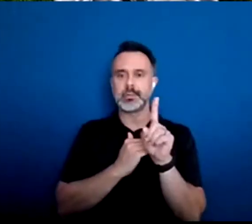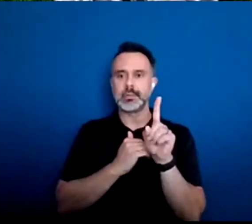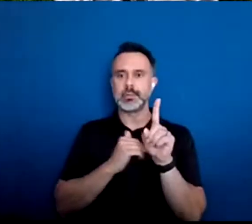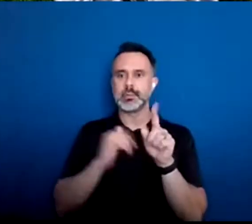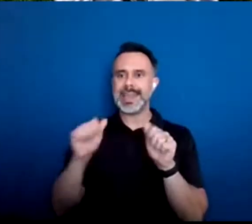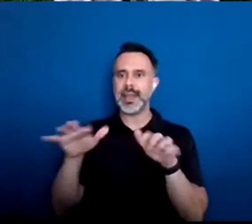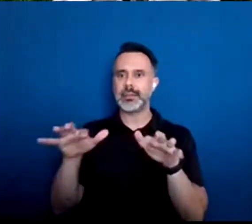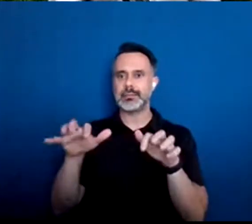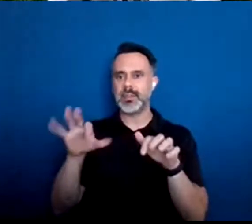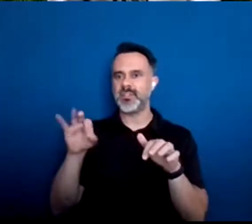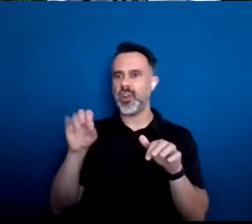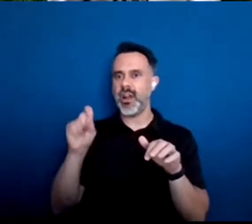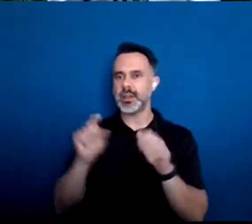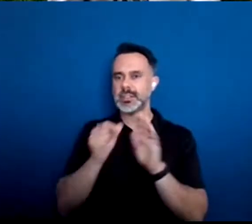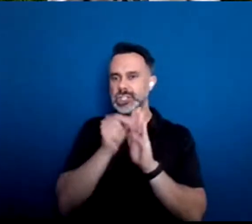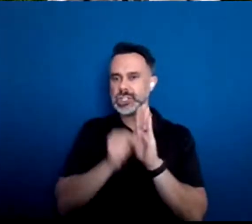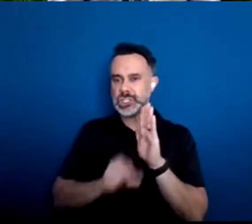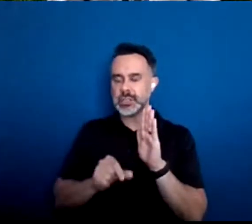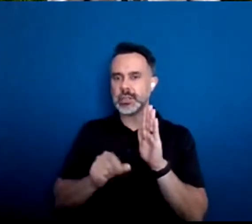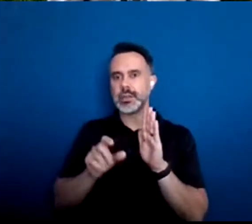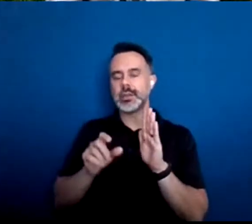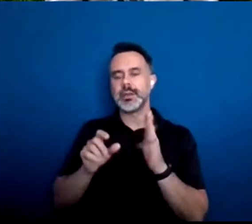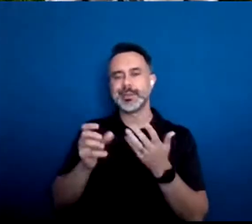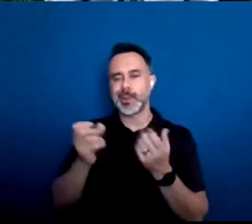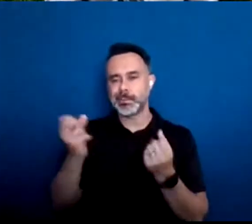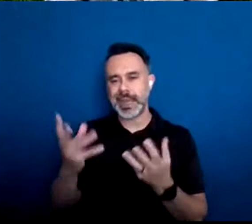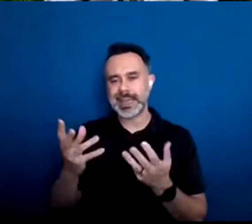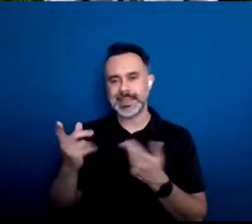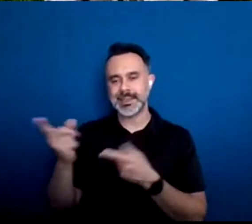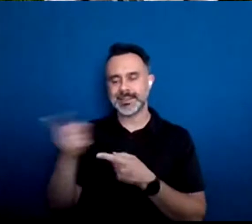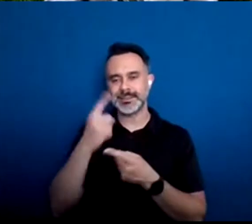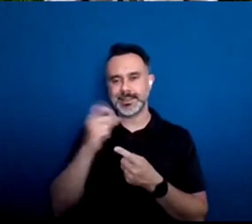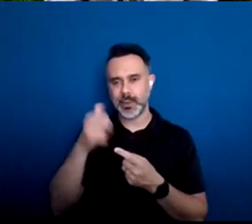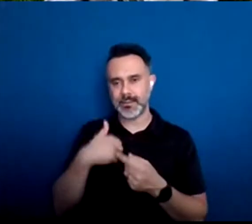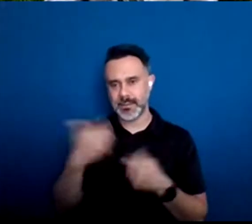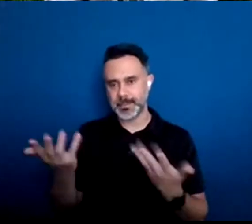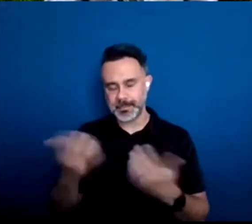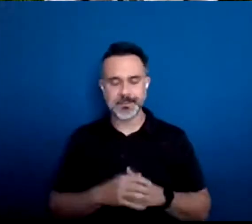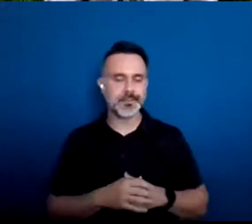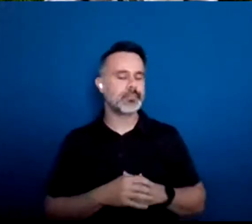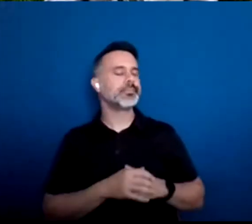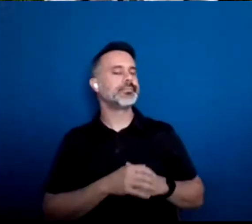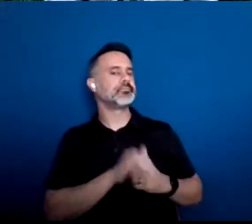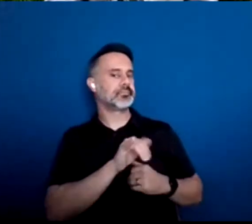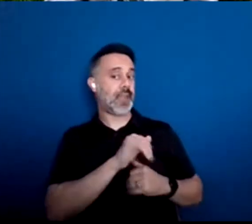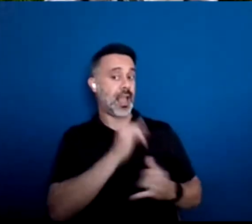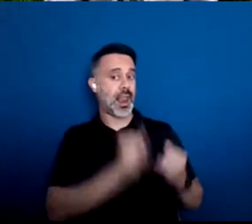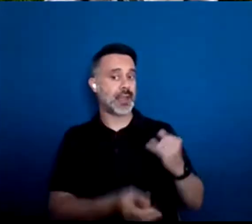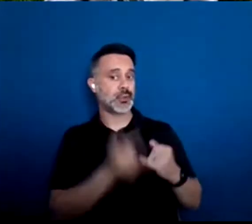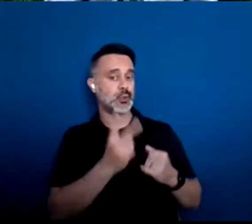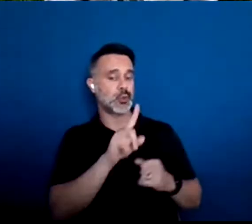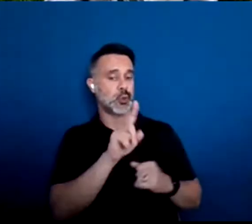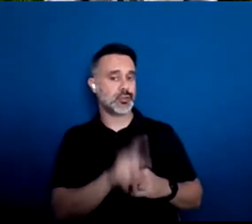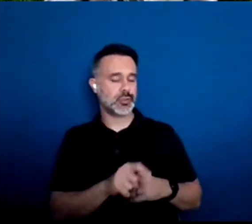Got it. So we'll take, our last two questions here. Will employers mandate